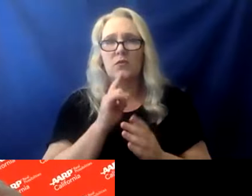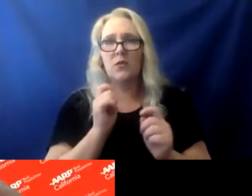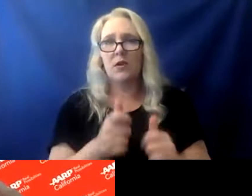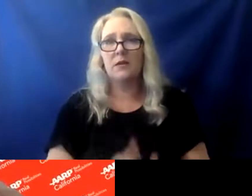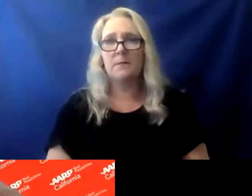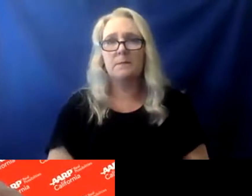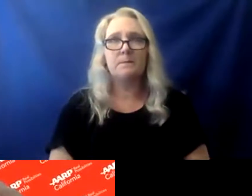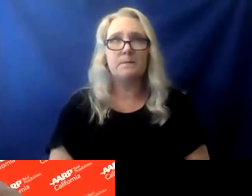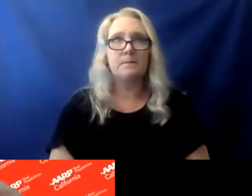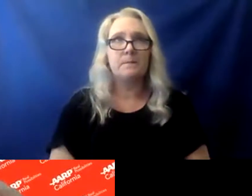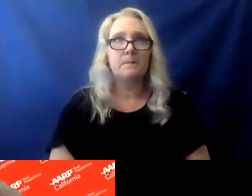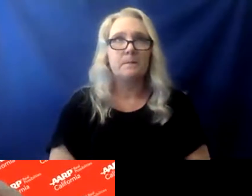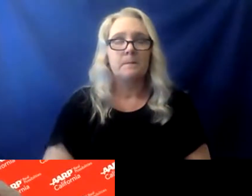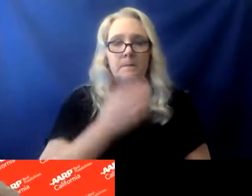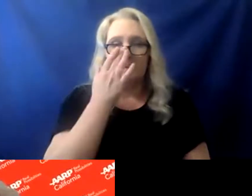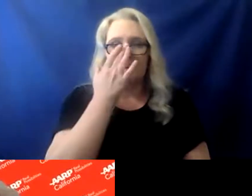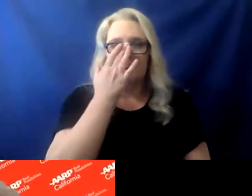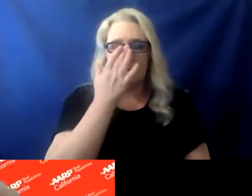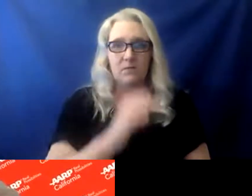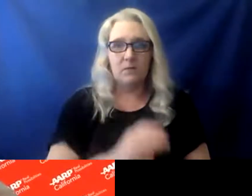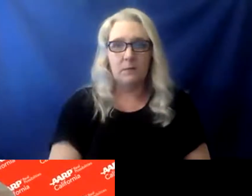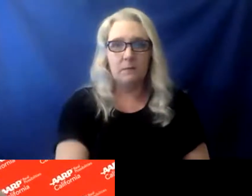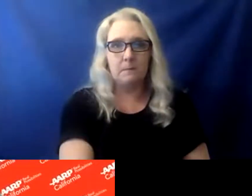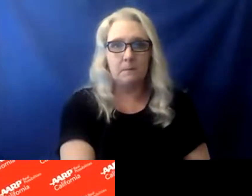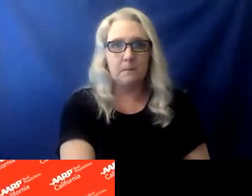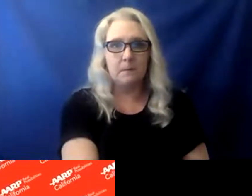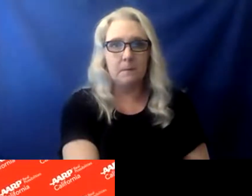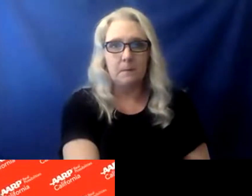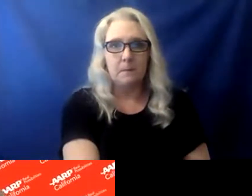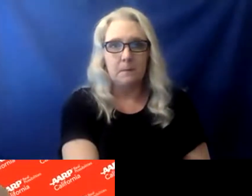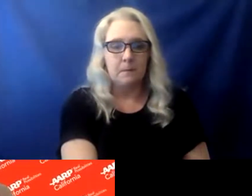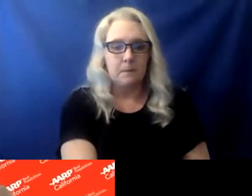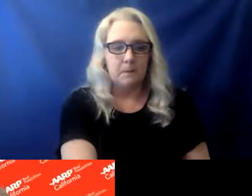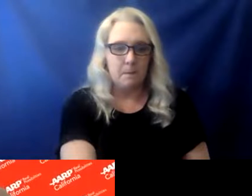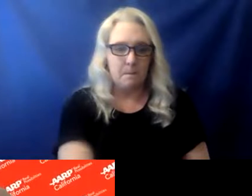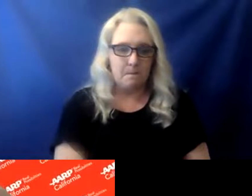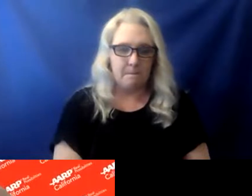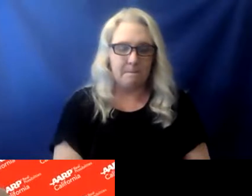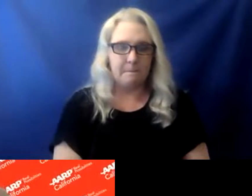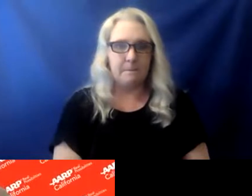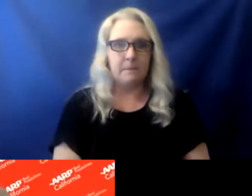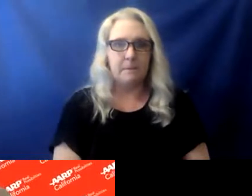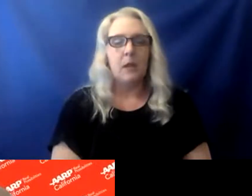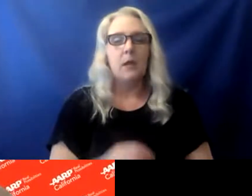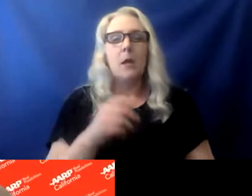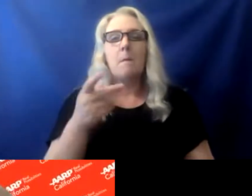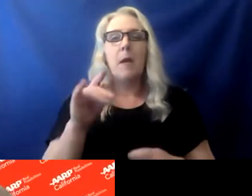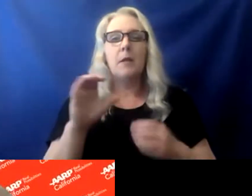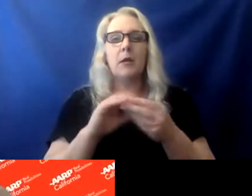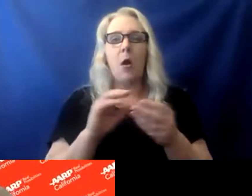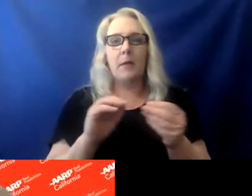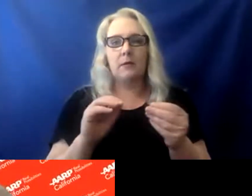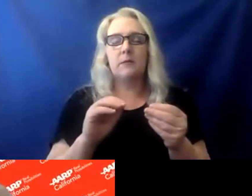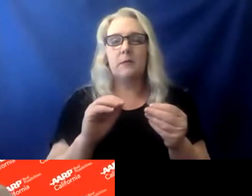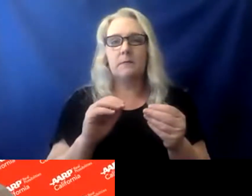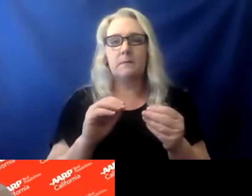Okay, we've got a big queue. And we also want to make sure we get to some public comment in response to this discussion. So I'd like to hear from Andy and Susan, Doug and Kieran,